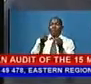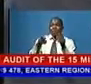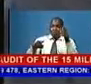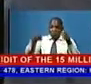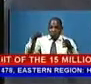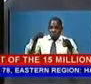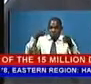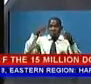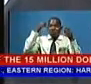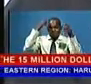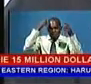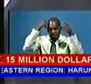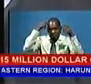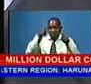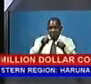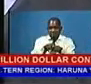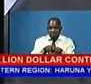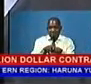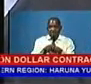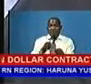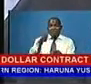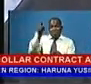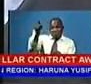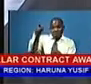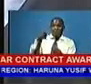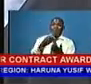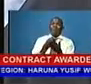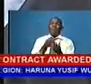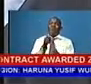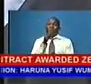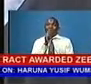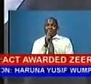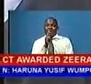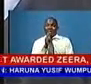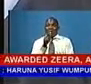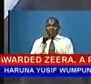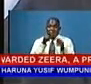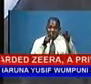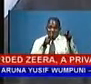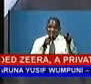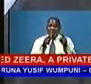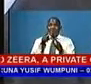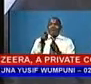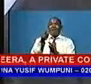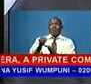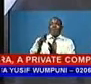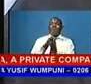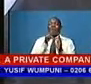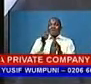sustained, and if he had indicated before lunch that he's ending his cross-examination,